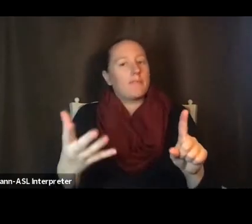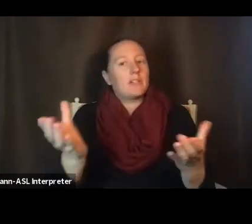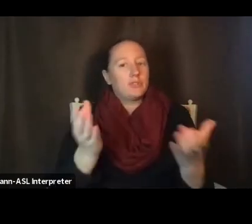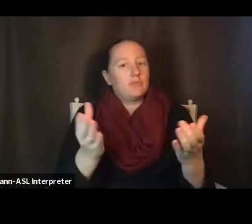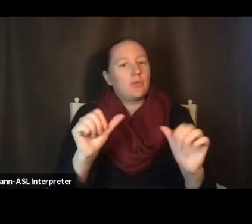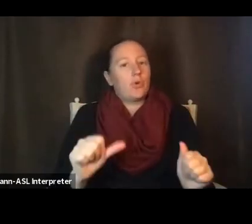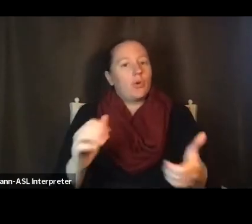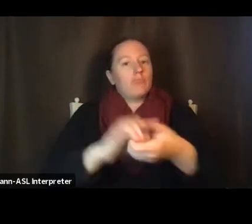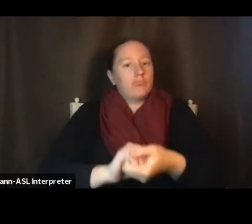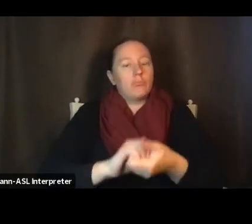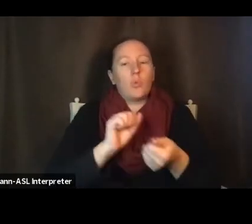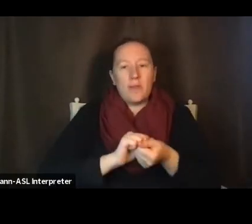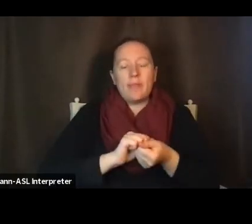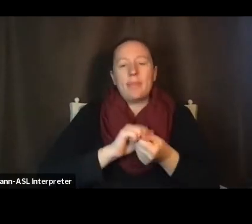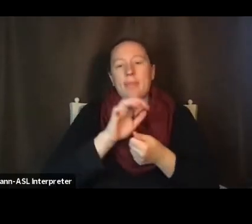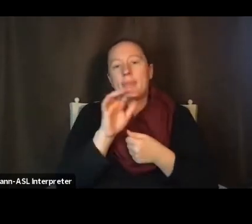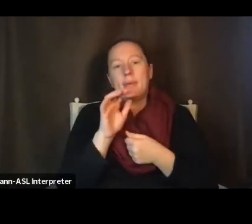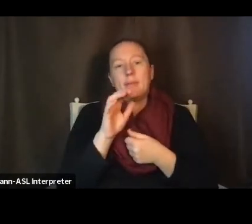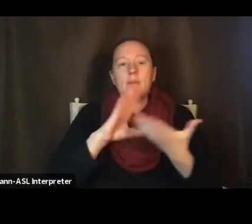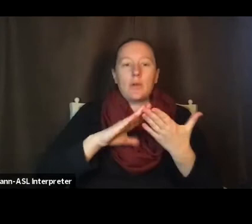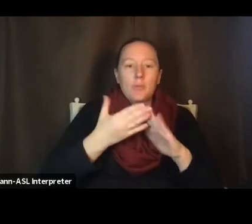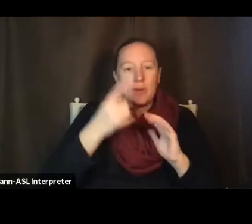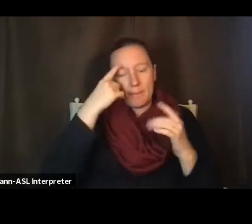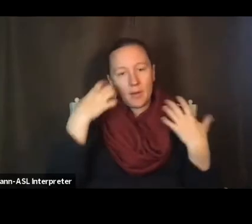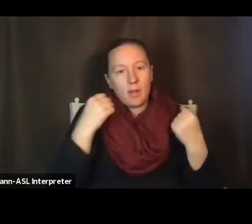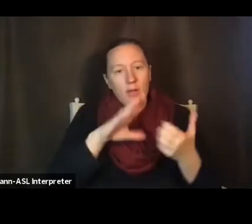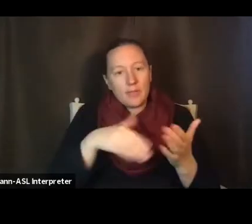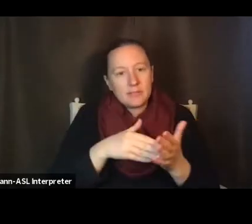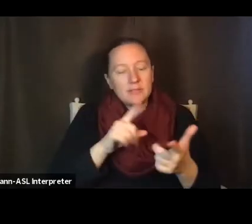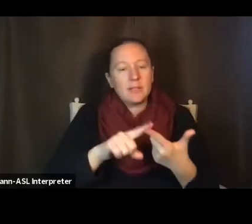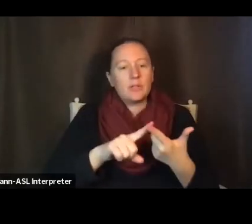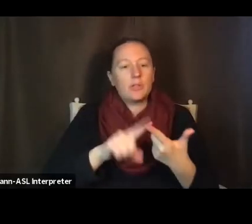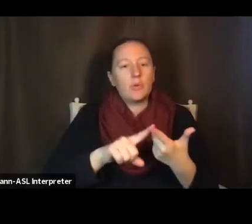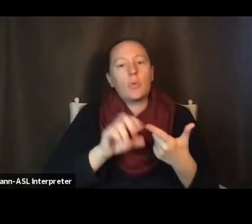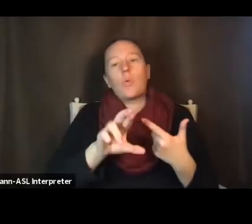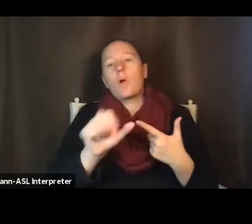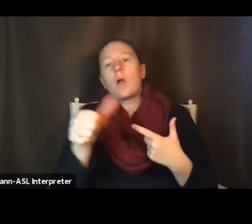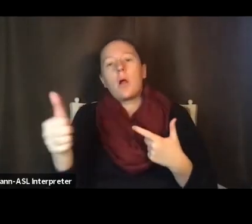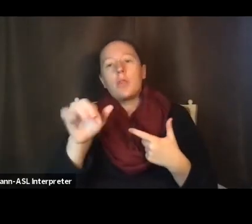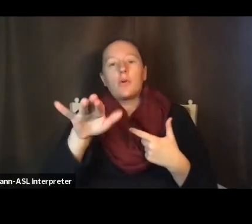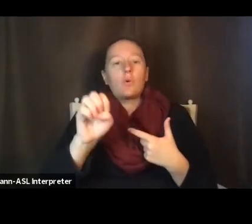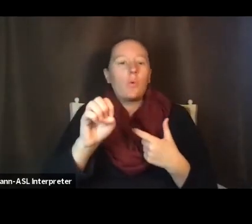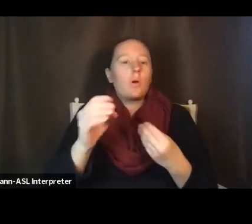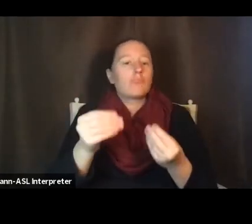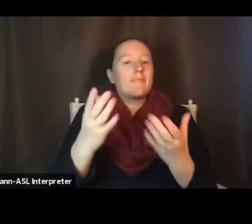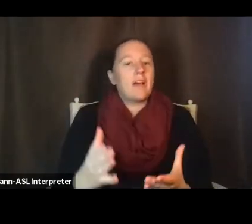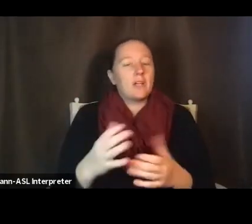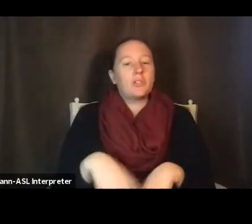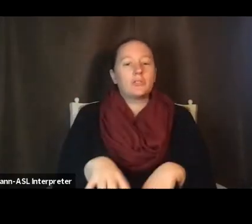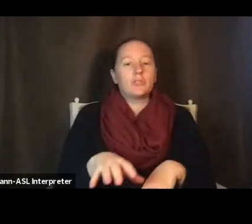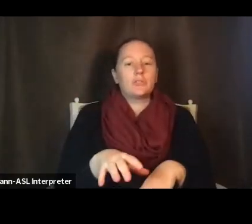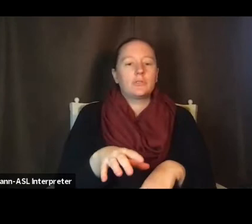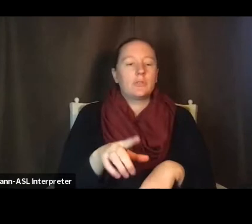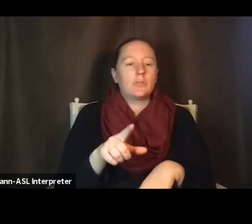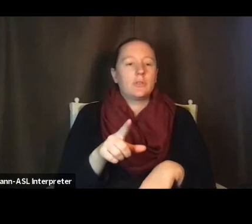partner with the community mental health centers or other core service providers to protect, and particularly to reach some of